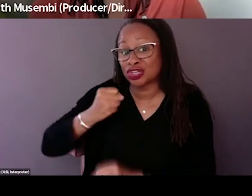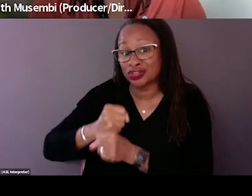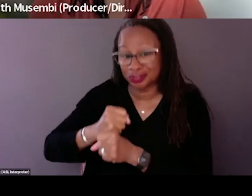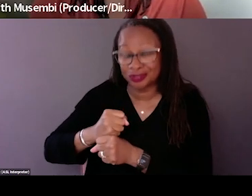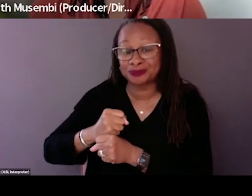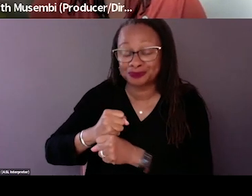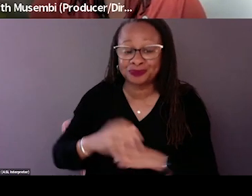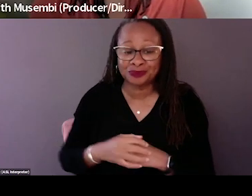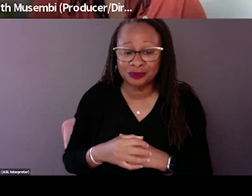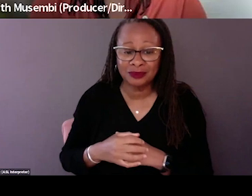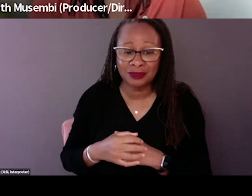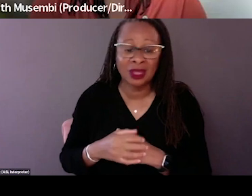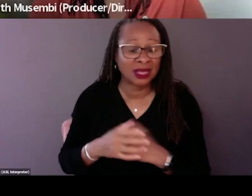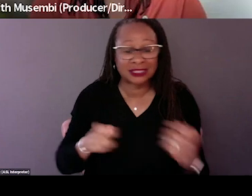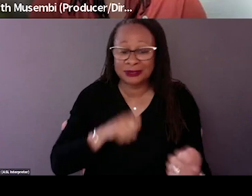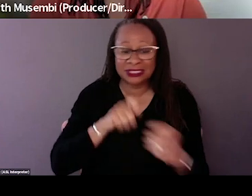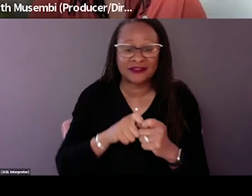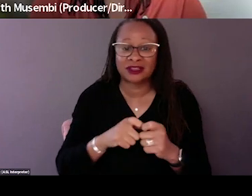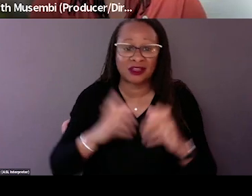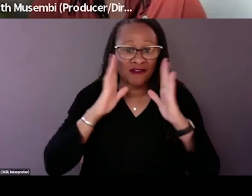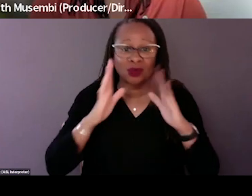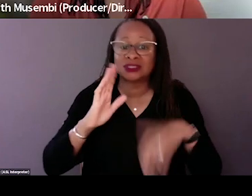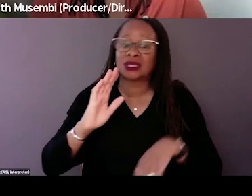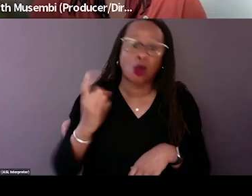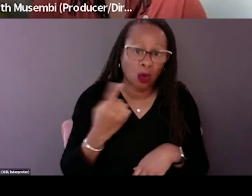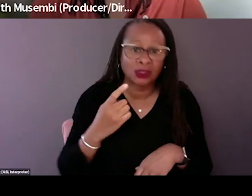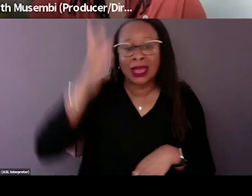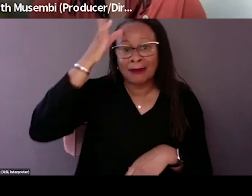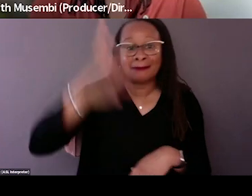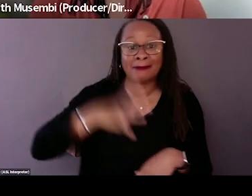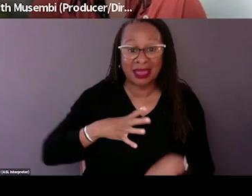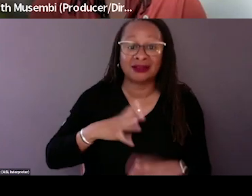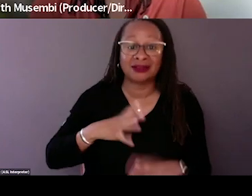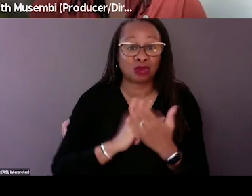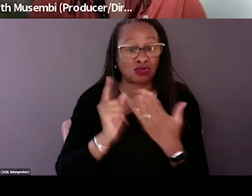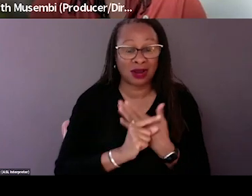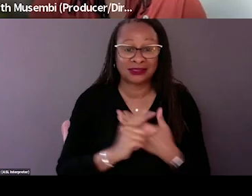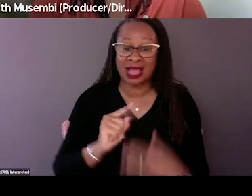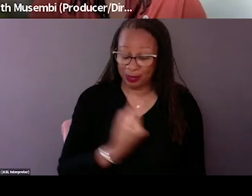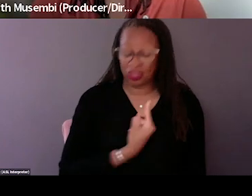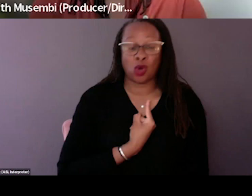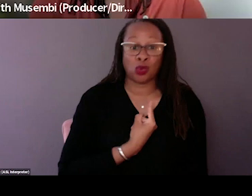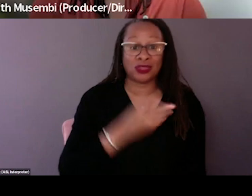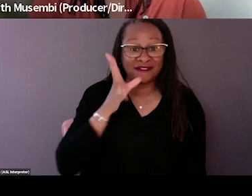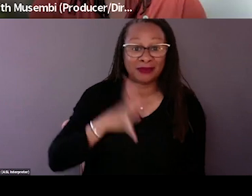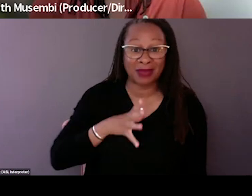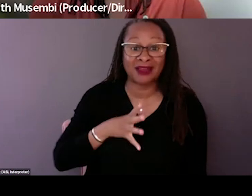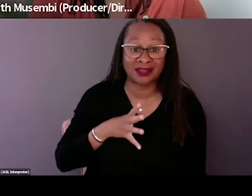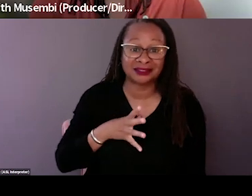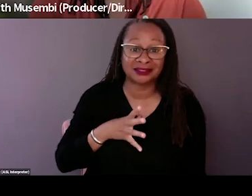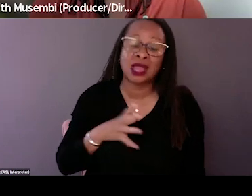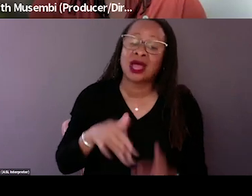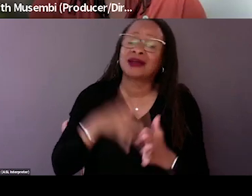nearly exclusively all male shows. By myself, I would just be a sort of lone female. I'd occasionally get to work with, you